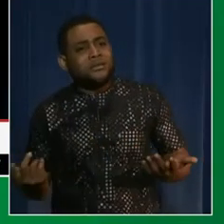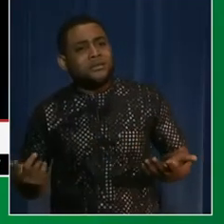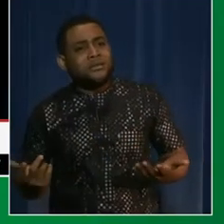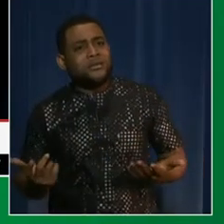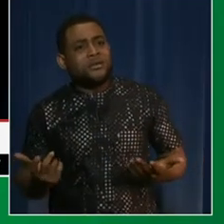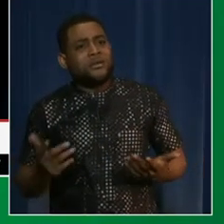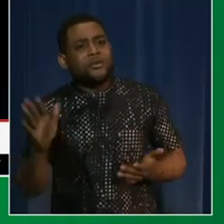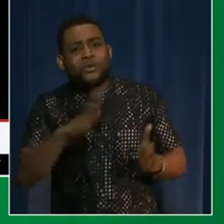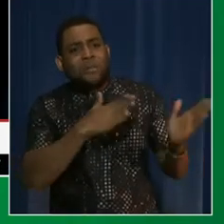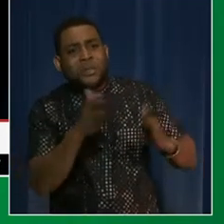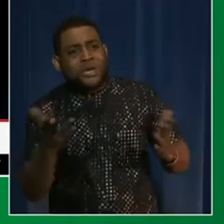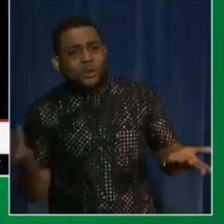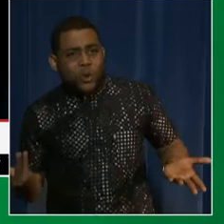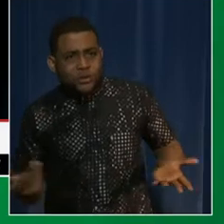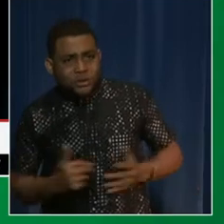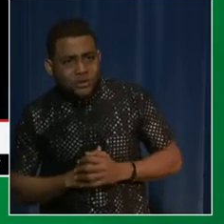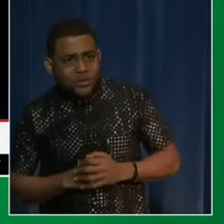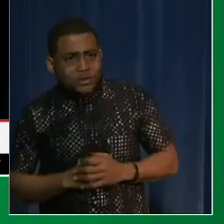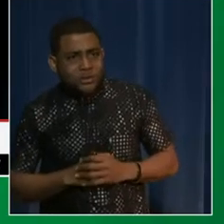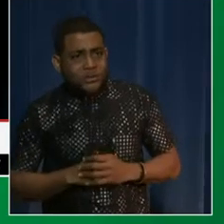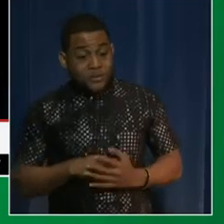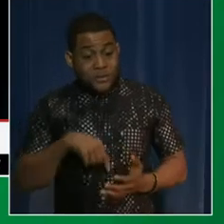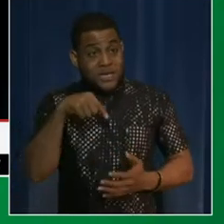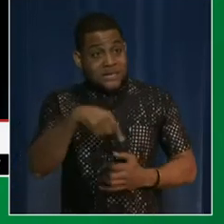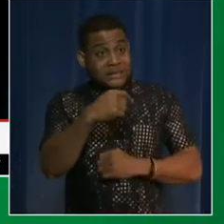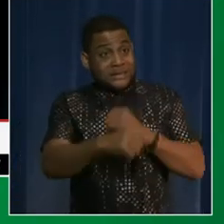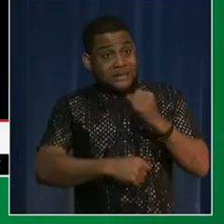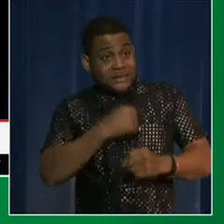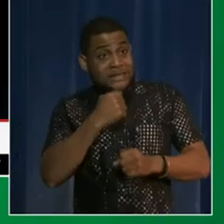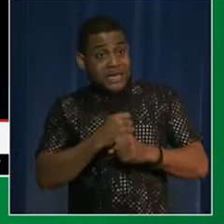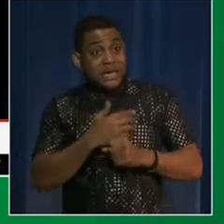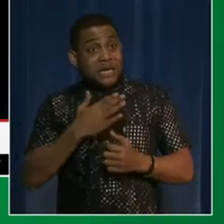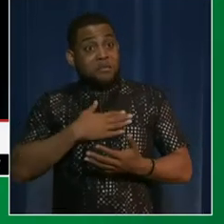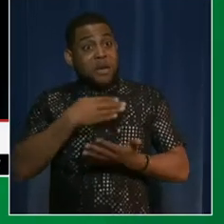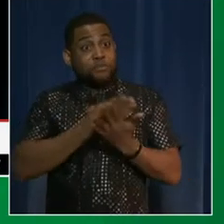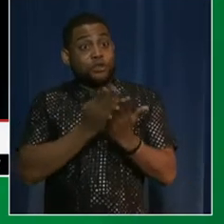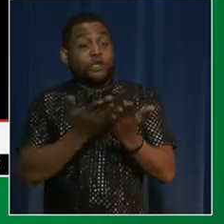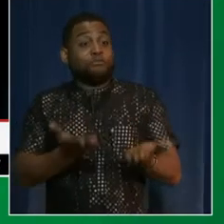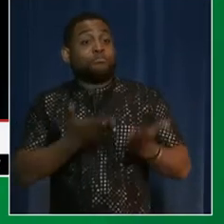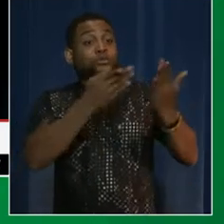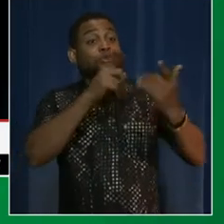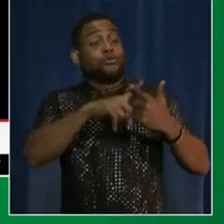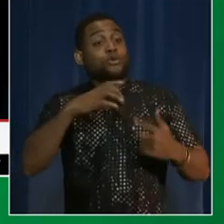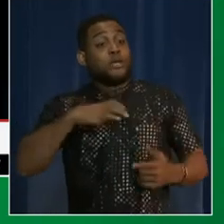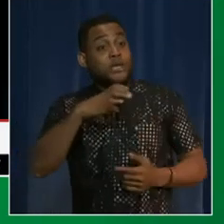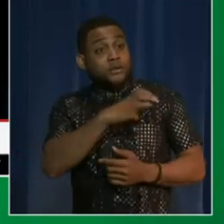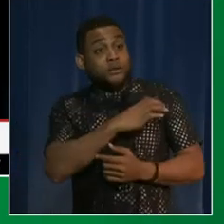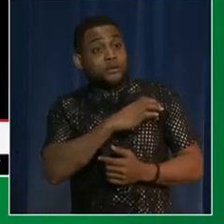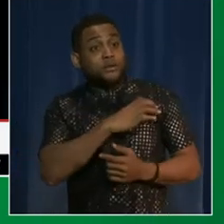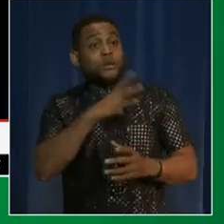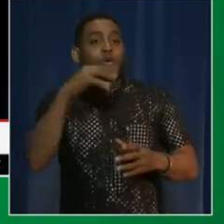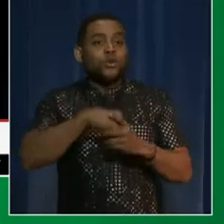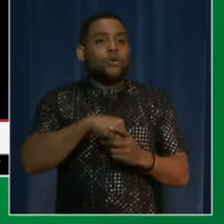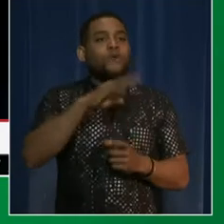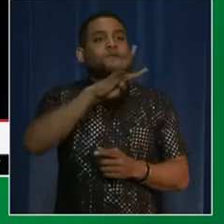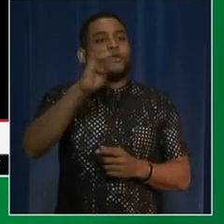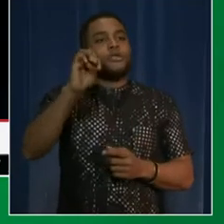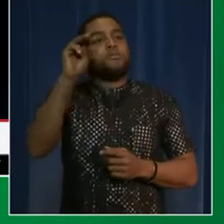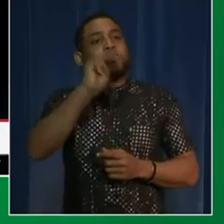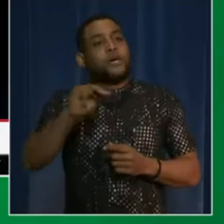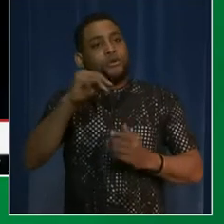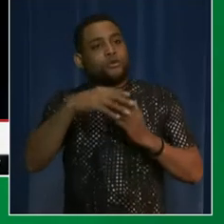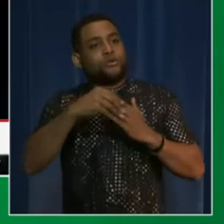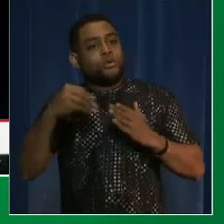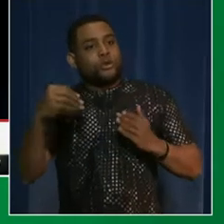This year as well, in the budget that I have presented to the council, it includes a $40 million package of